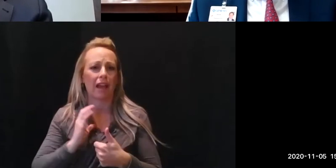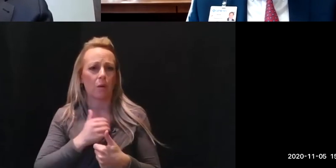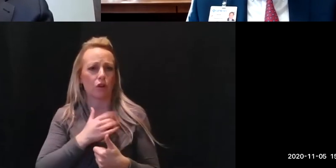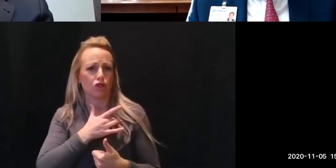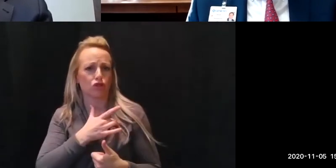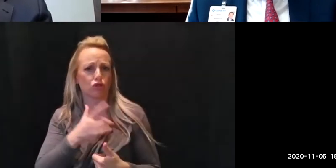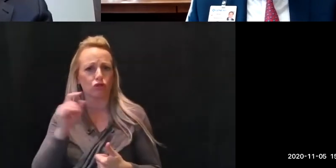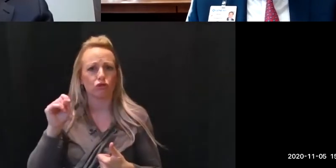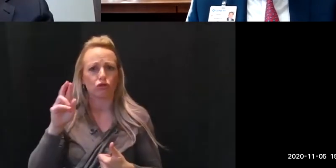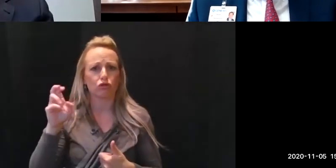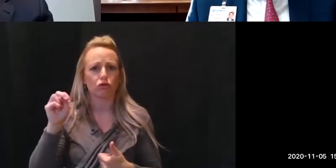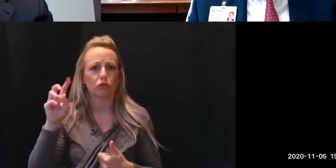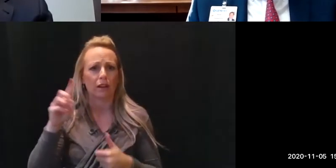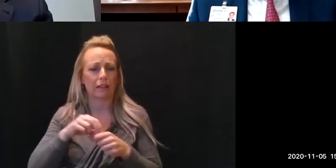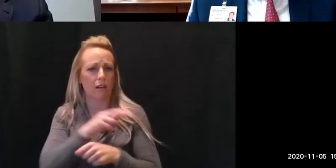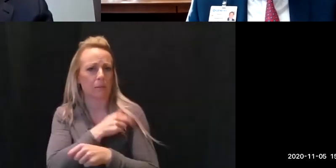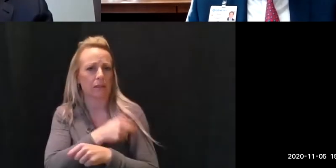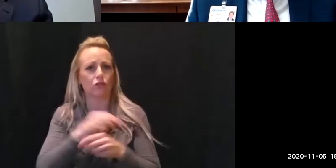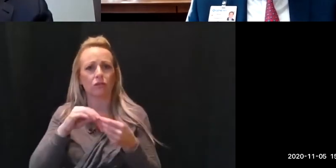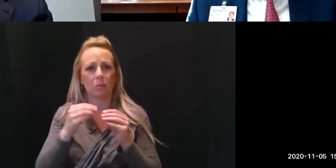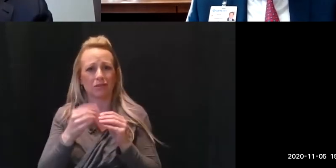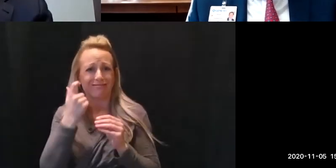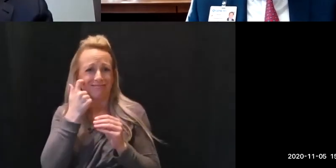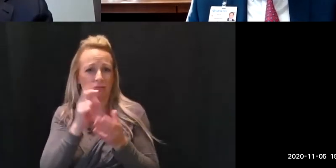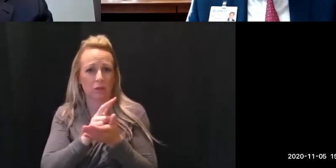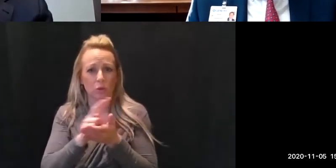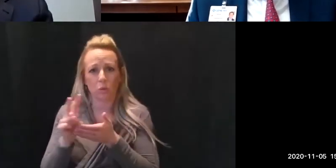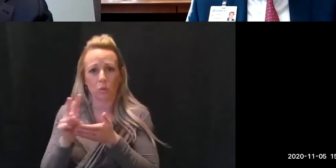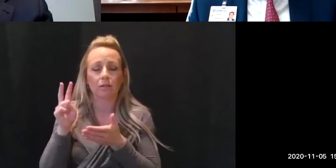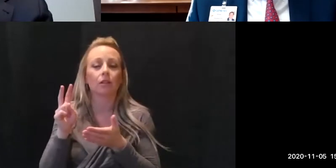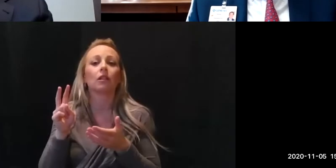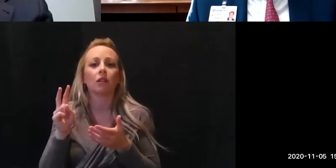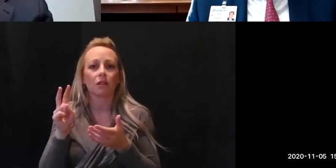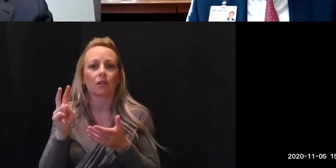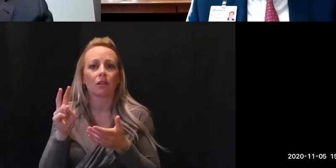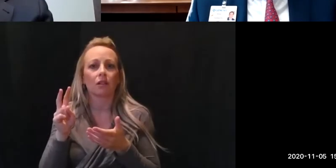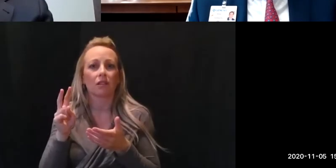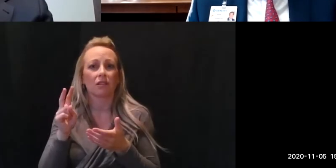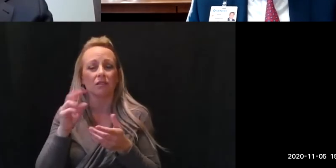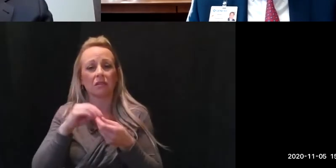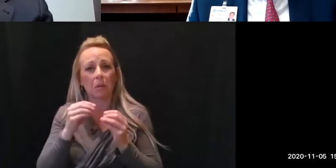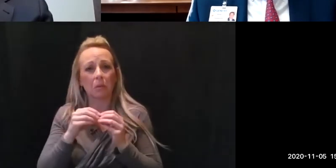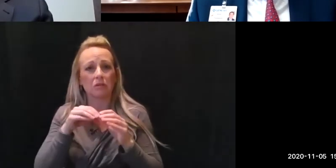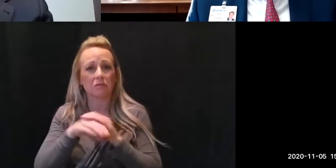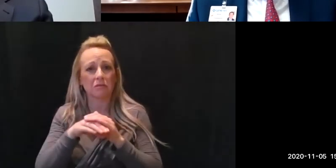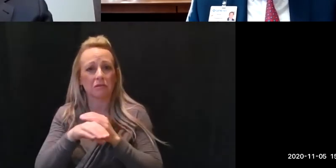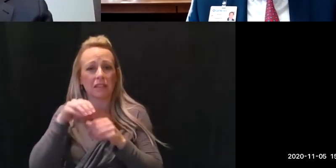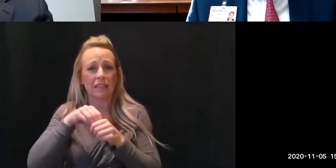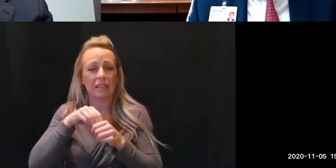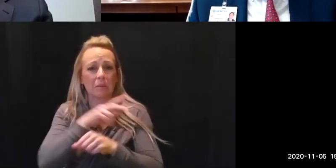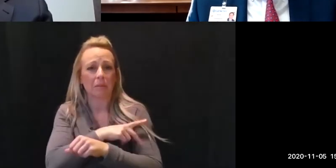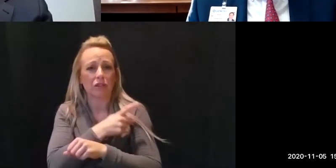hospitalization numbers. Over the past 2 weeks, our inpatient numbers have been in the 40s and 50s, and